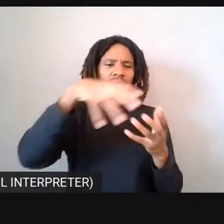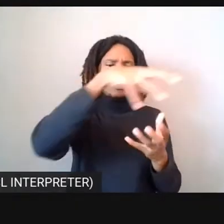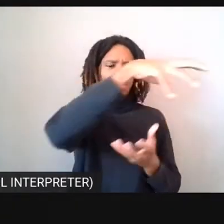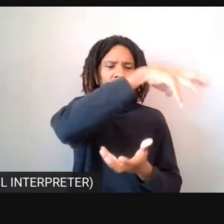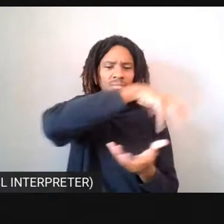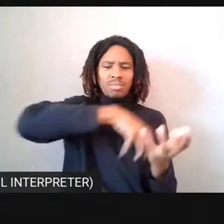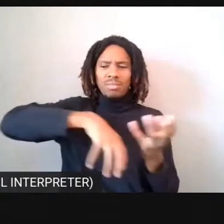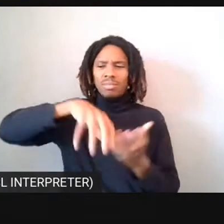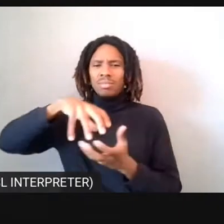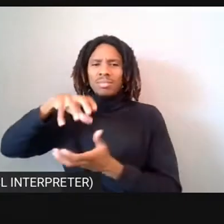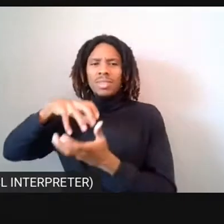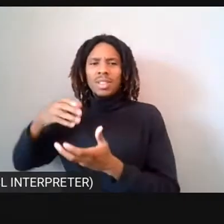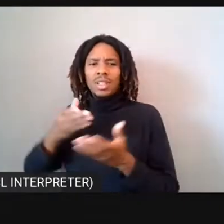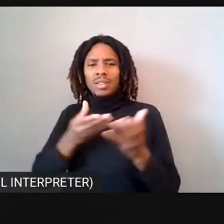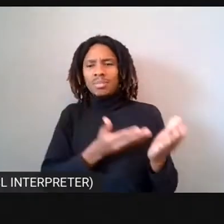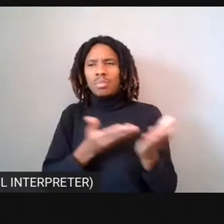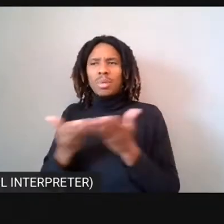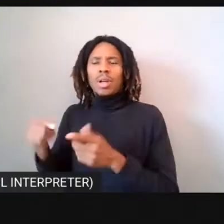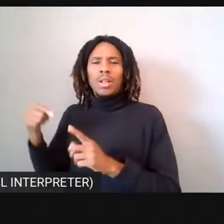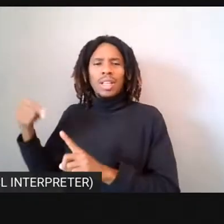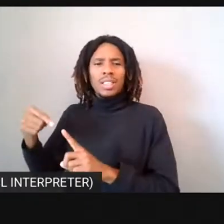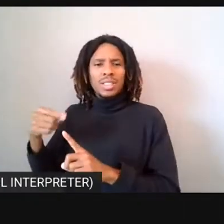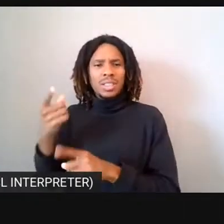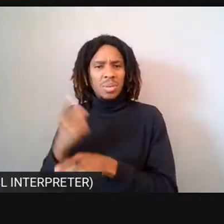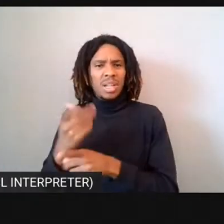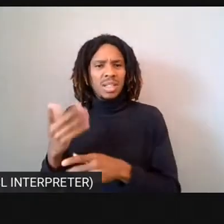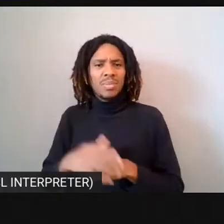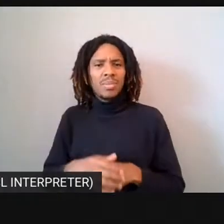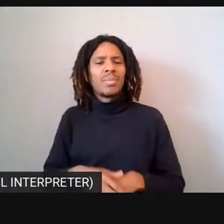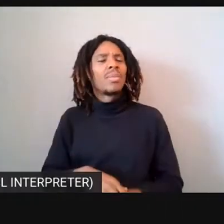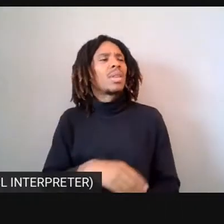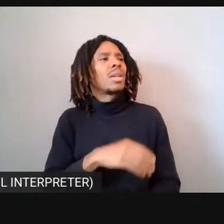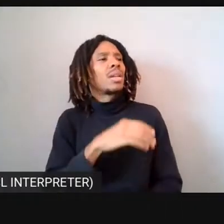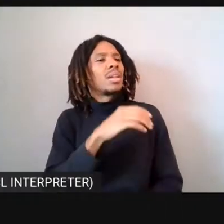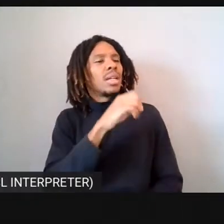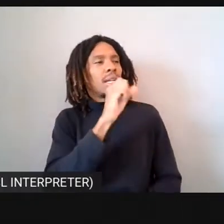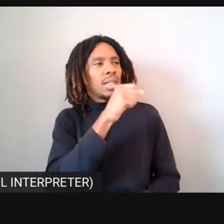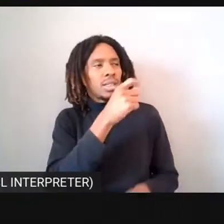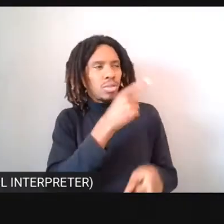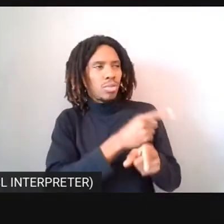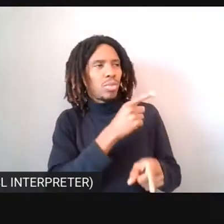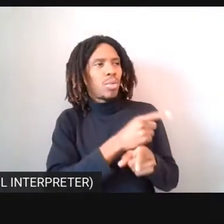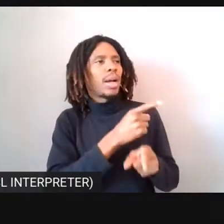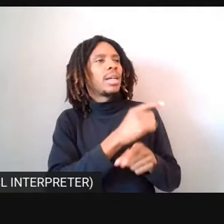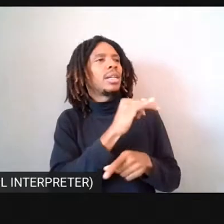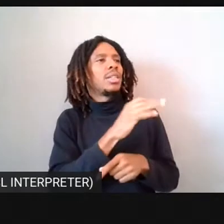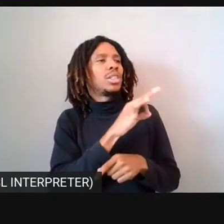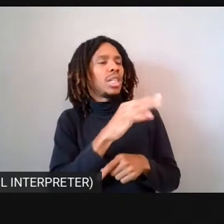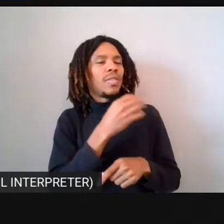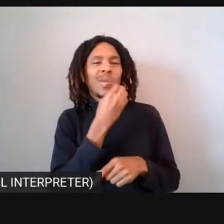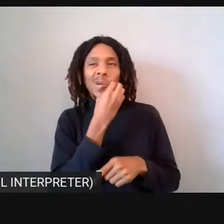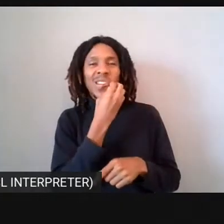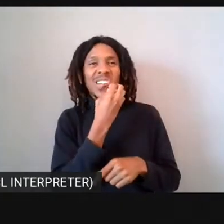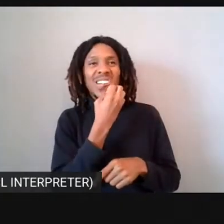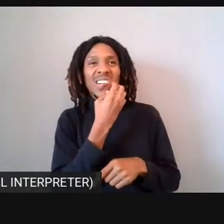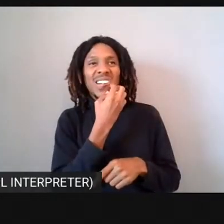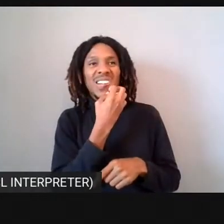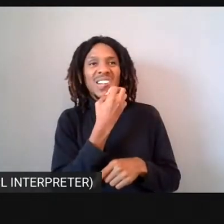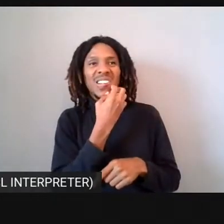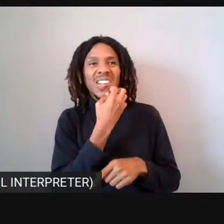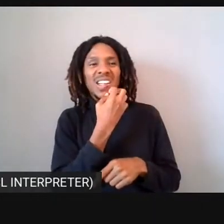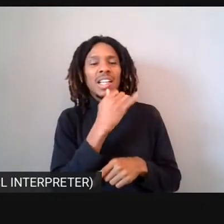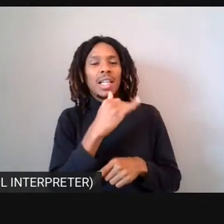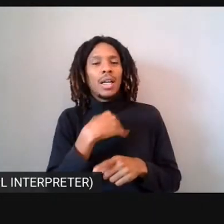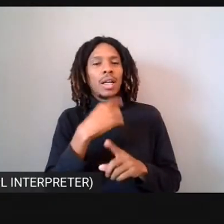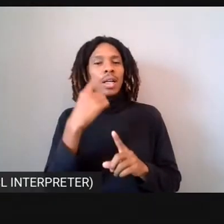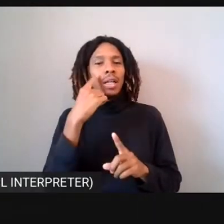that a reasonable thing to think? Yes, Jeff, that is a reasonable thing to think about. And that is the thinking here. As I